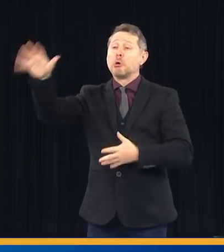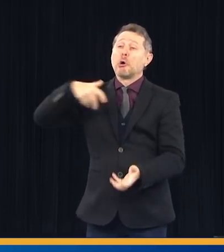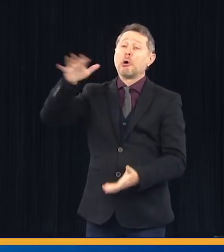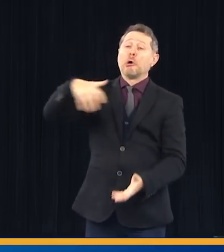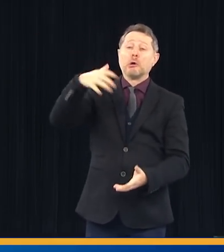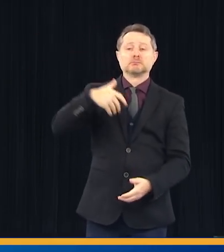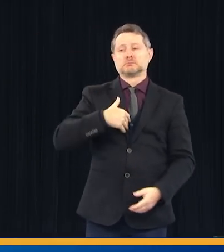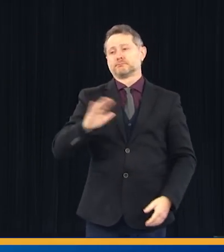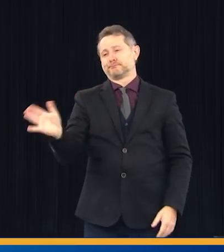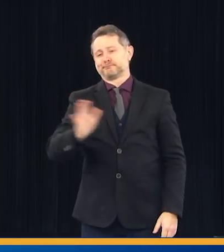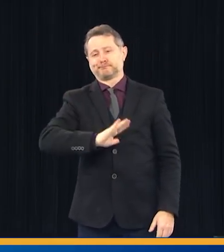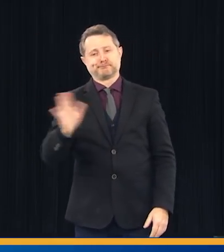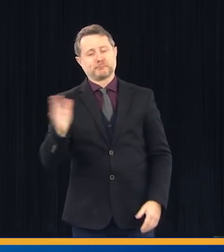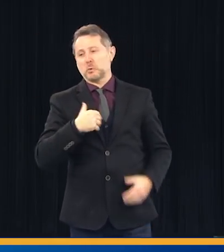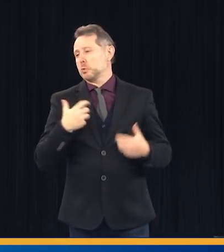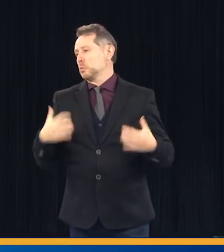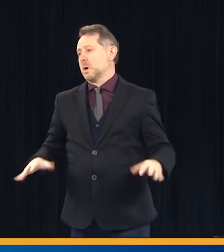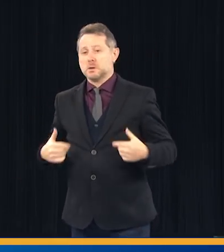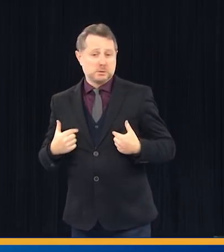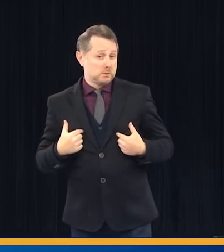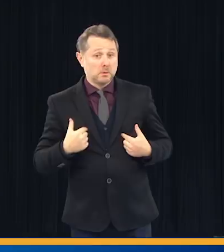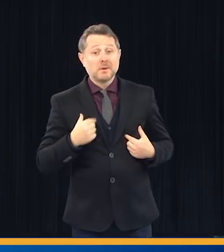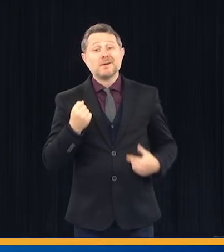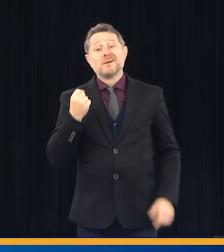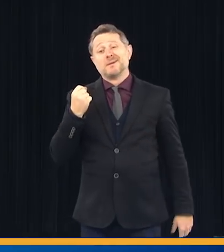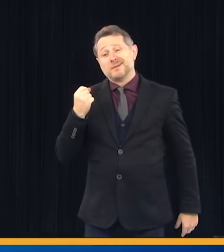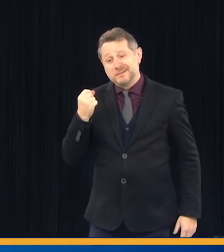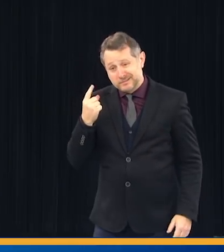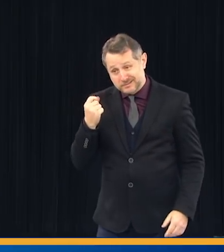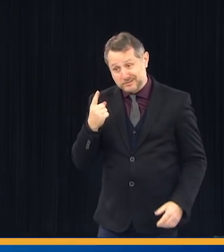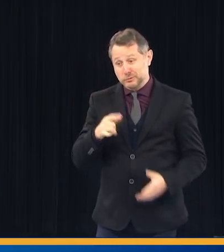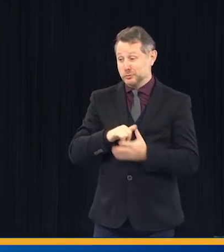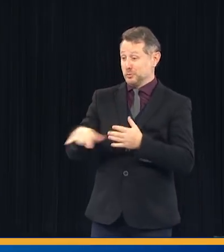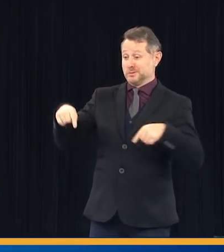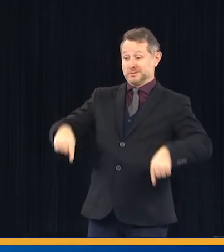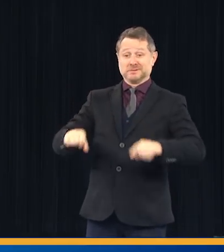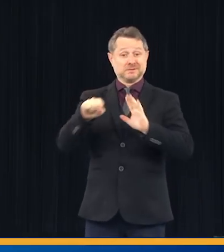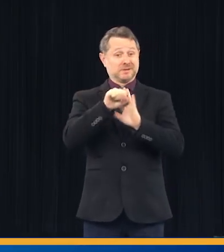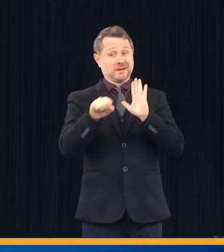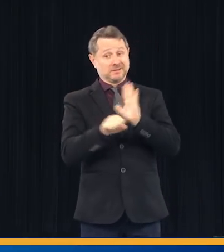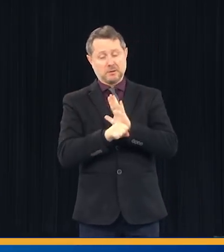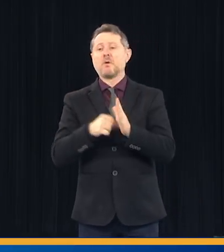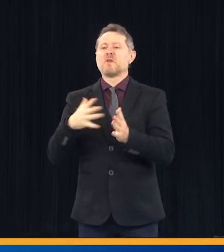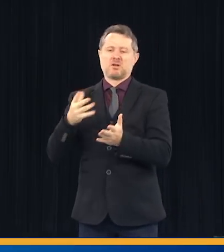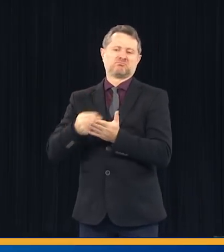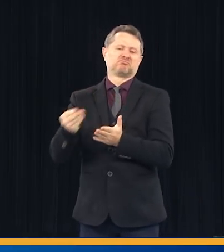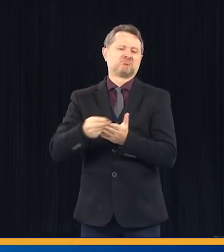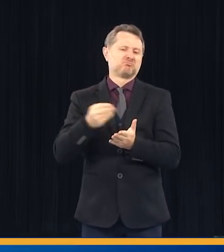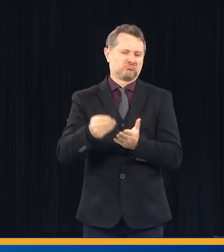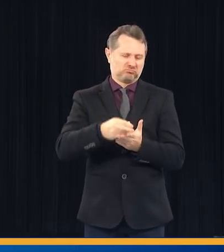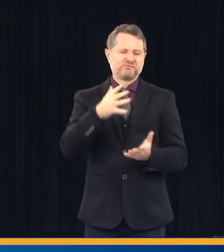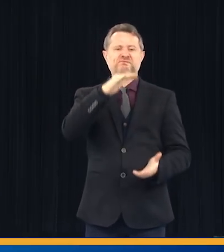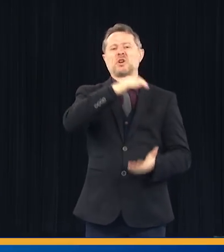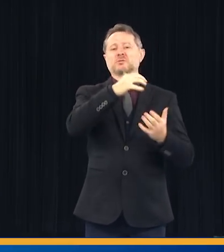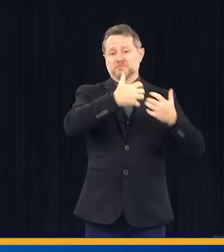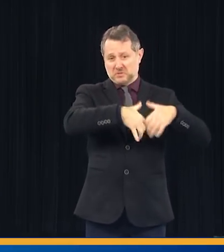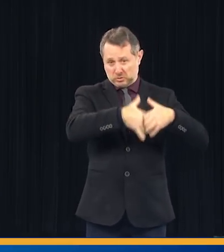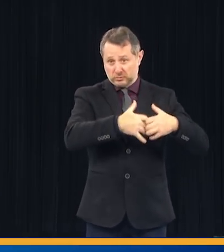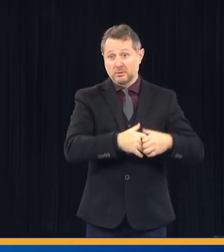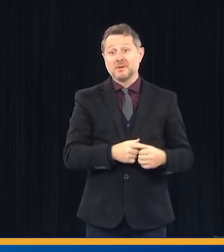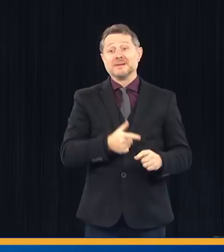practical basis, the state is buying most of the ventilators. The ventilators cost